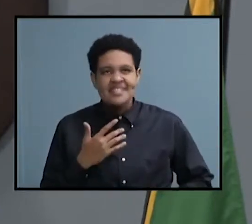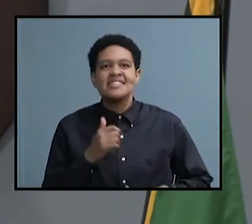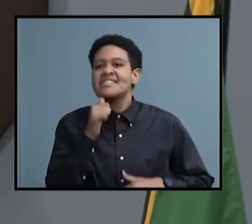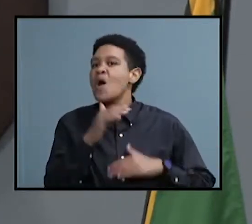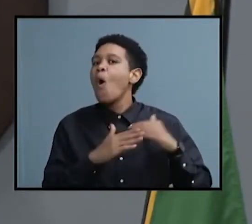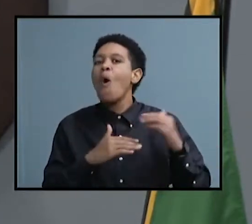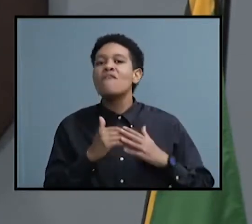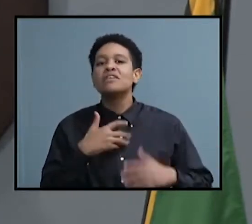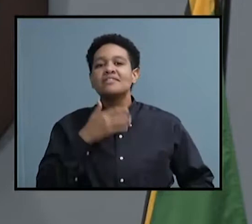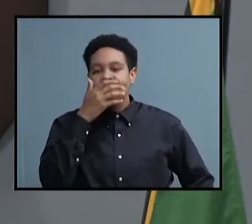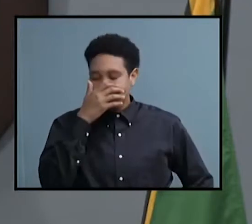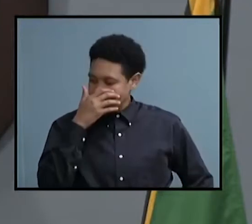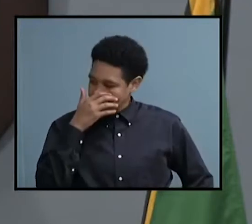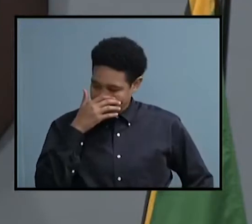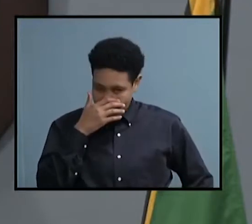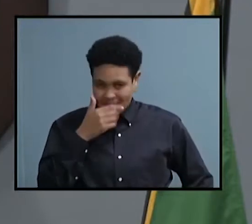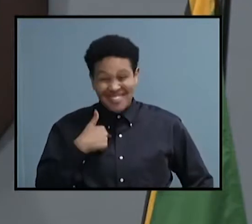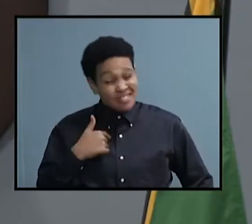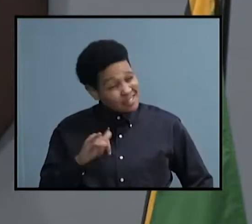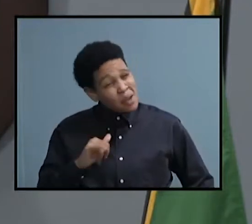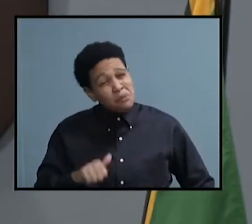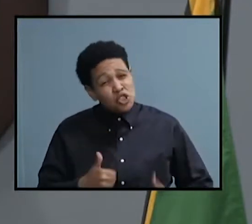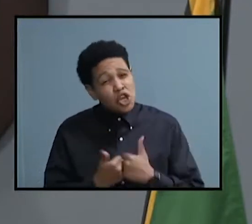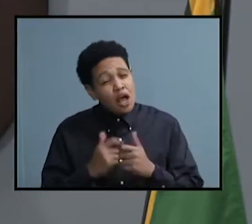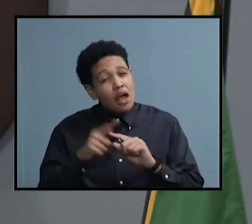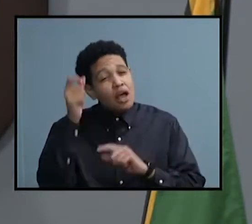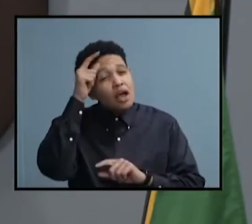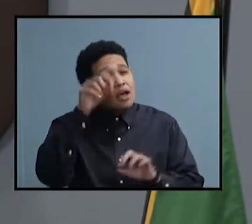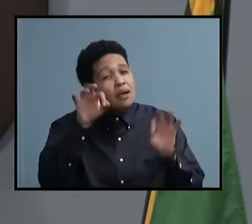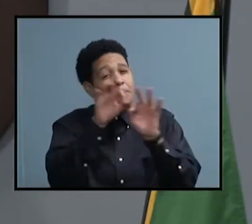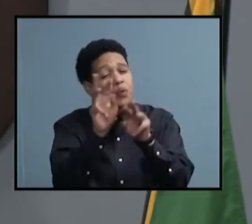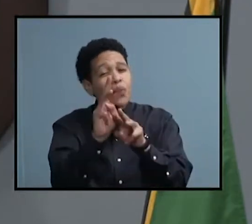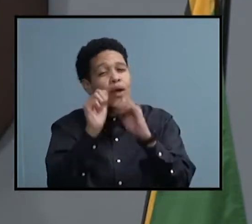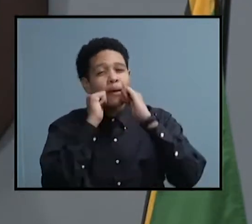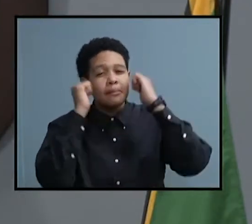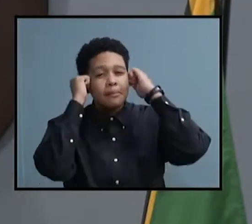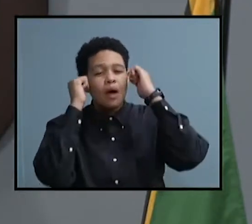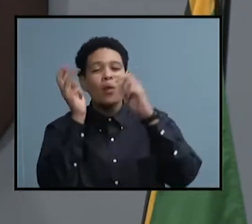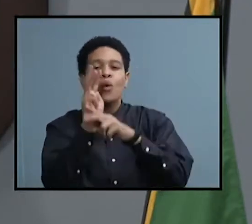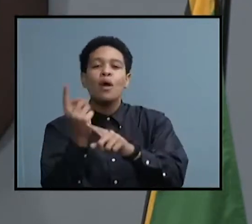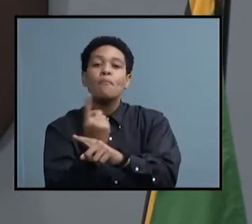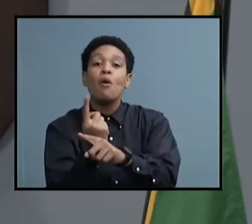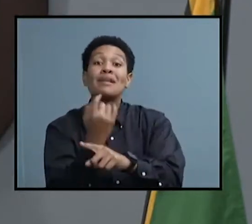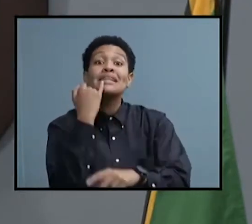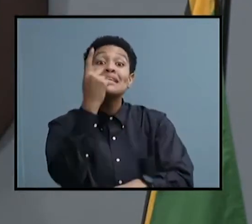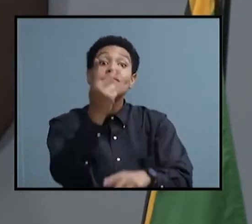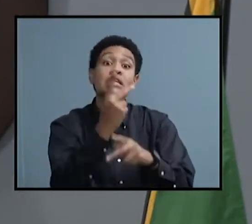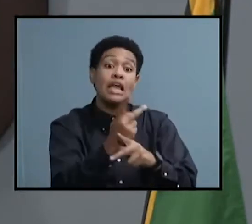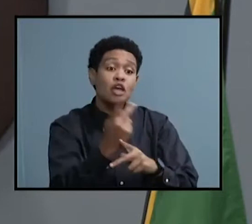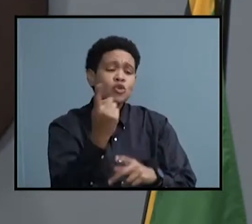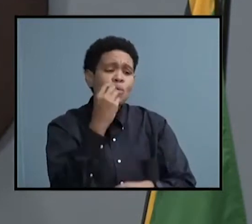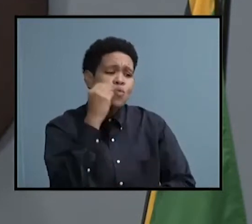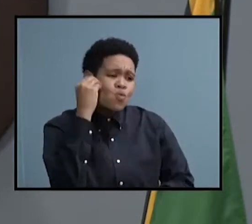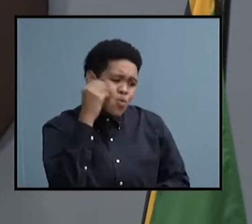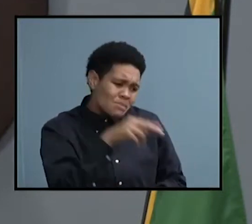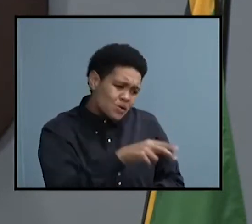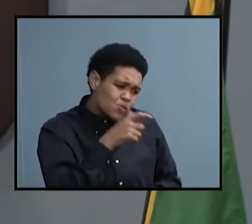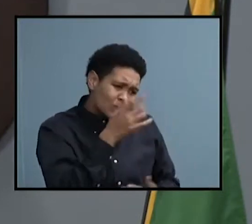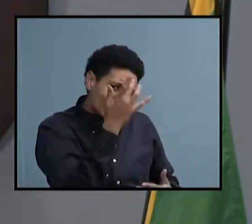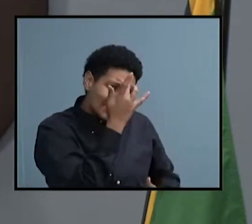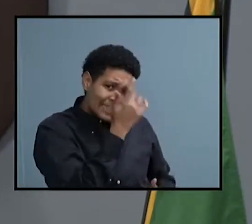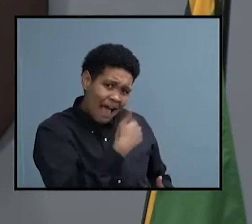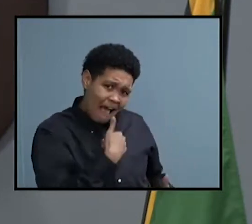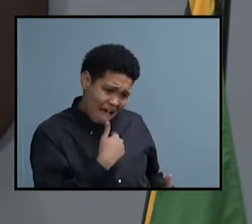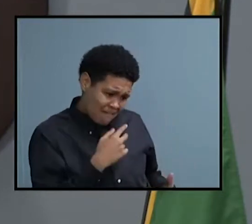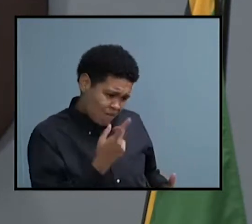it is important to wear the mask and wear them properly. If you are caring for someone at home who has the virus